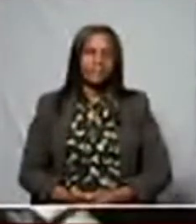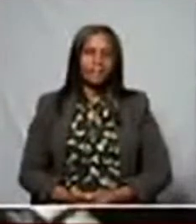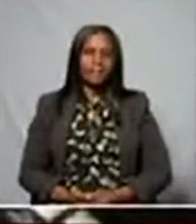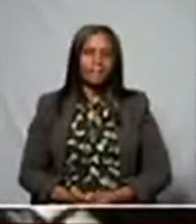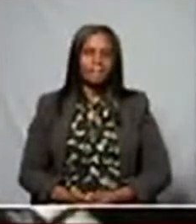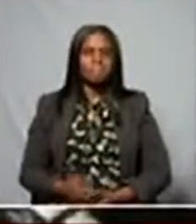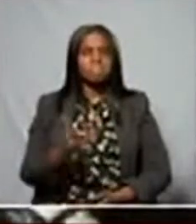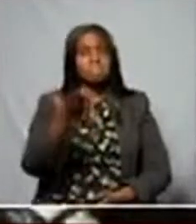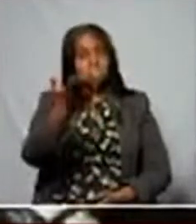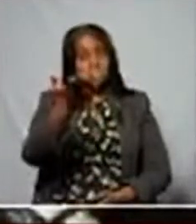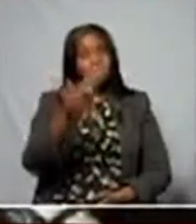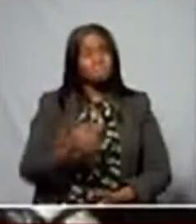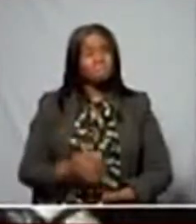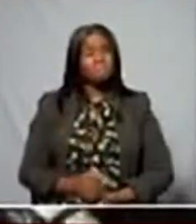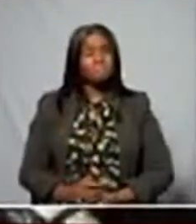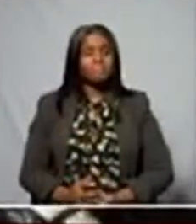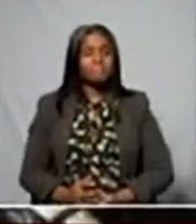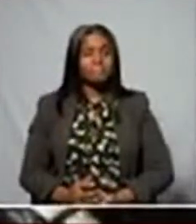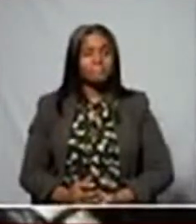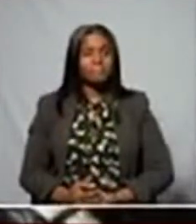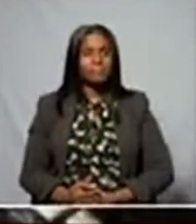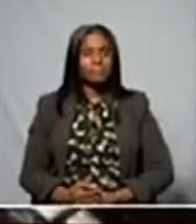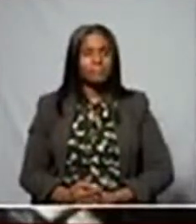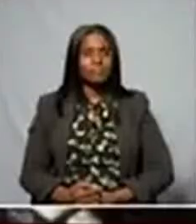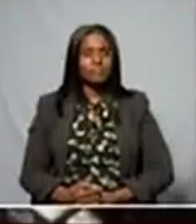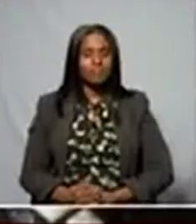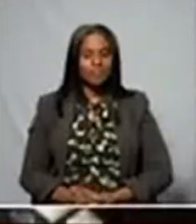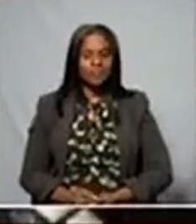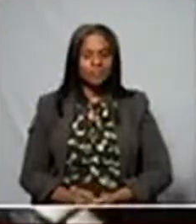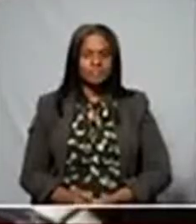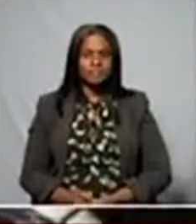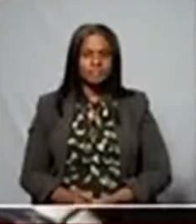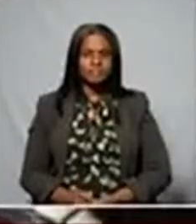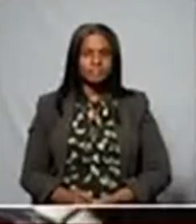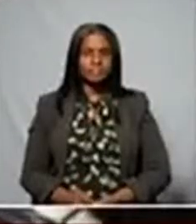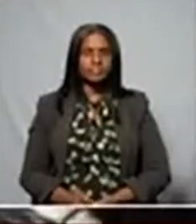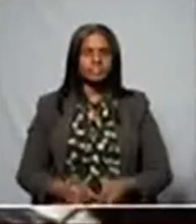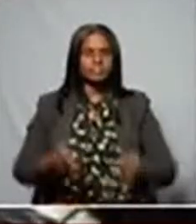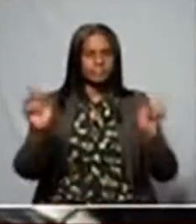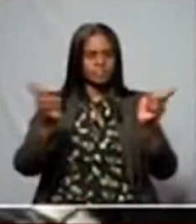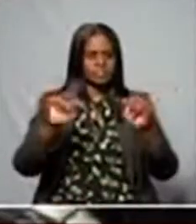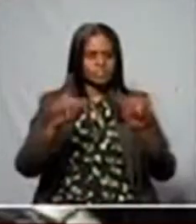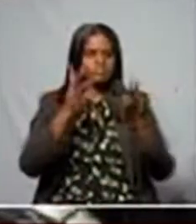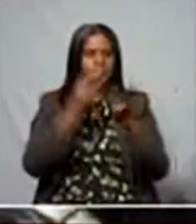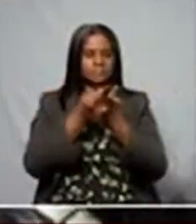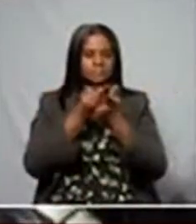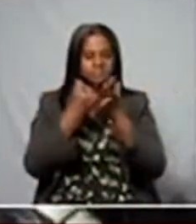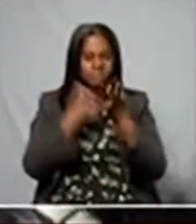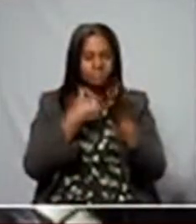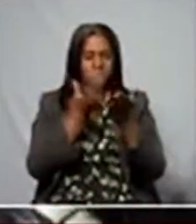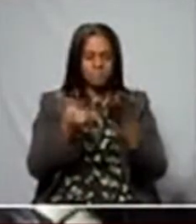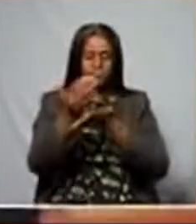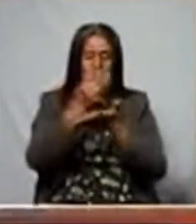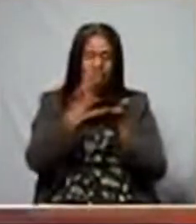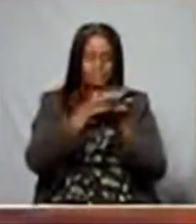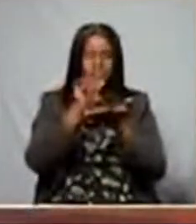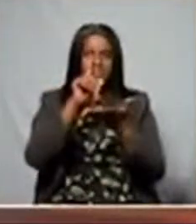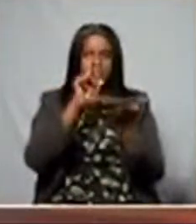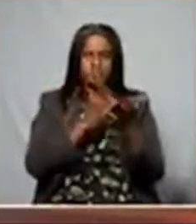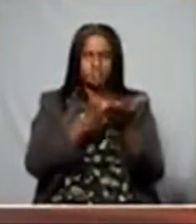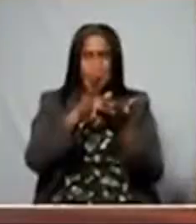Yeah, you can respond. Oh, thank you, Chair. So, where funds have been collected, the